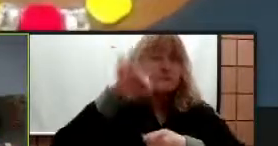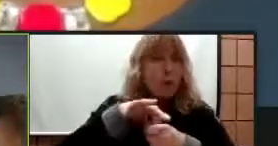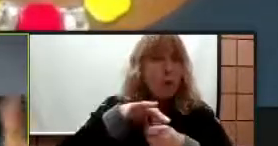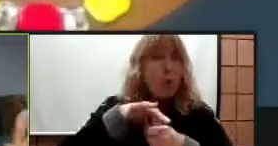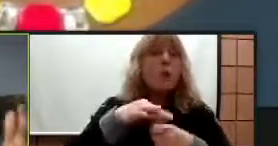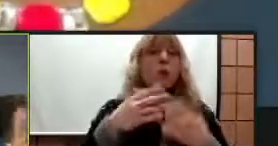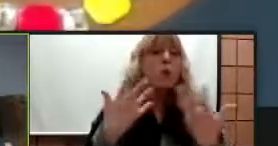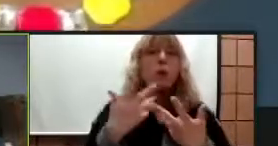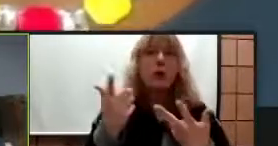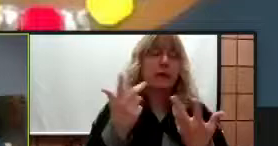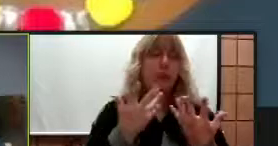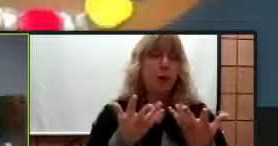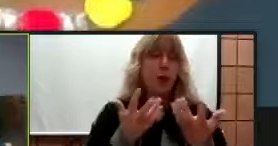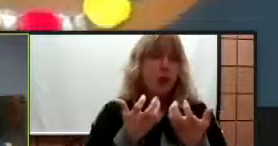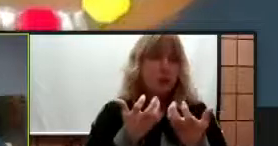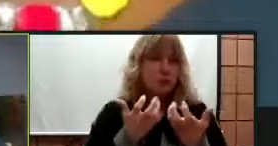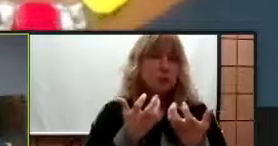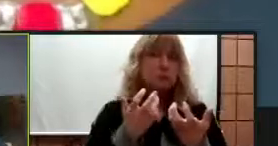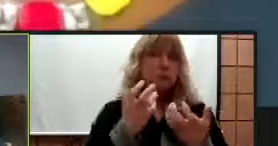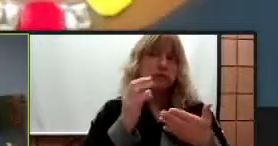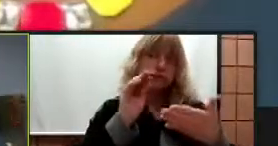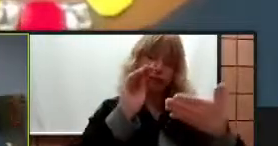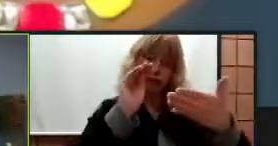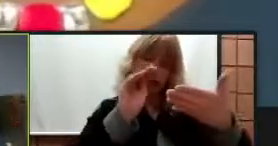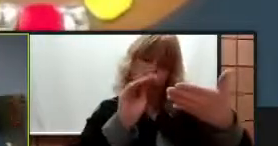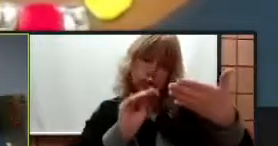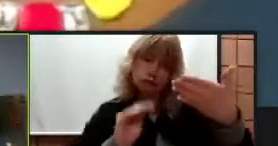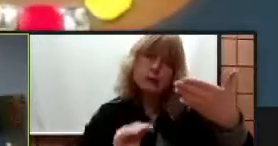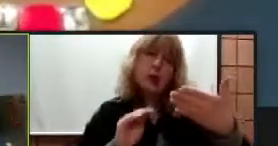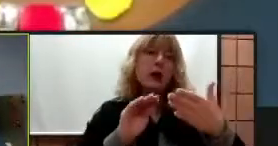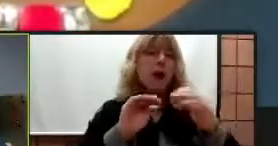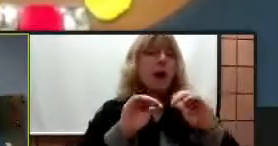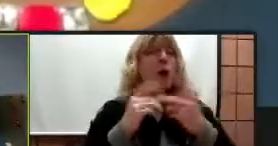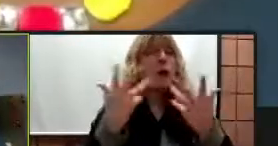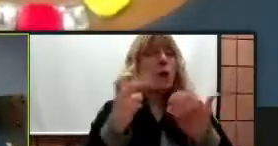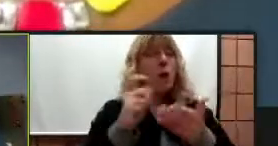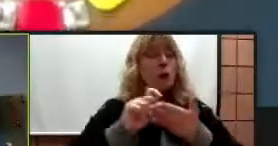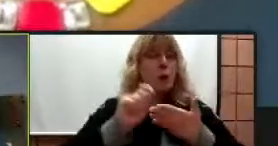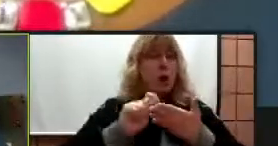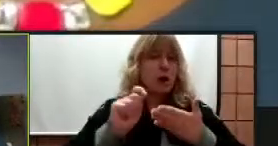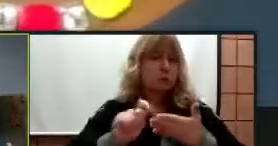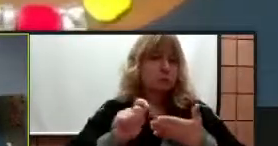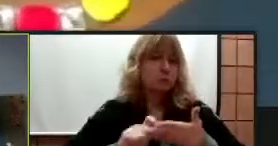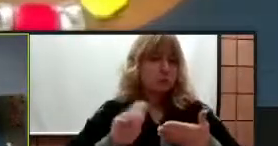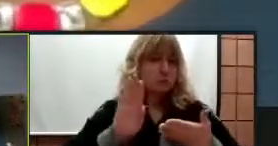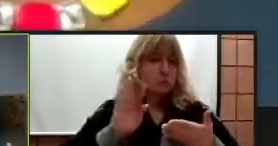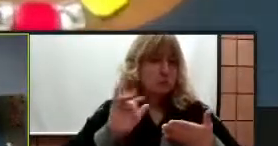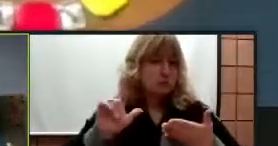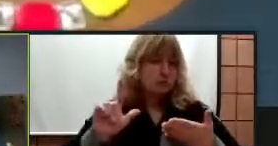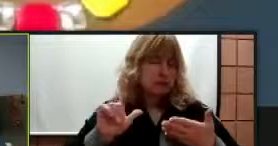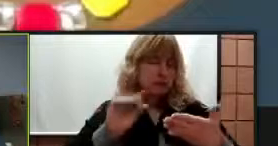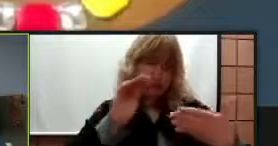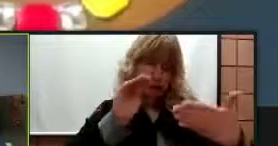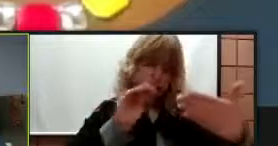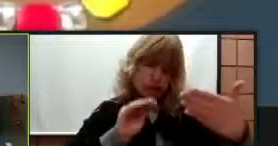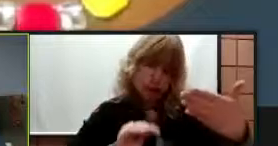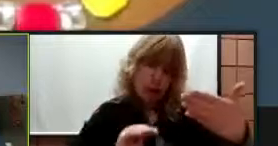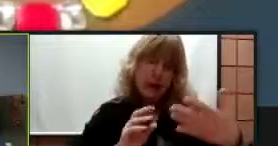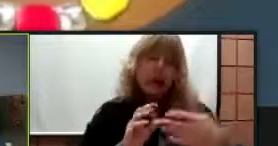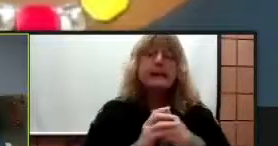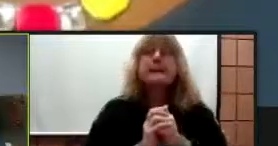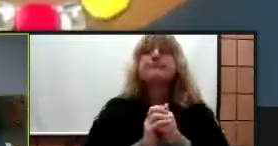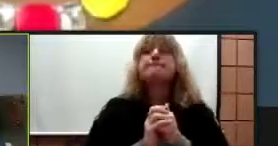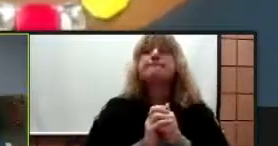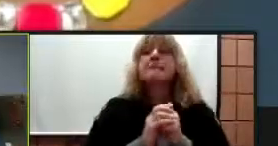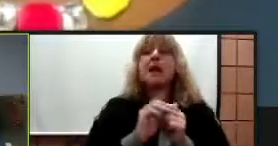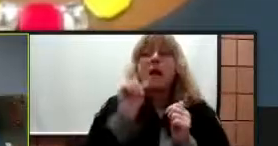they wanted the bills to kind of be rolled out. And so essentially what's happening is, unless Governor Whitmer